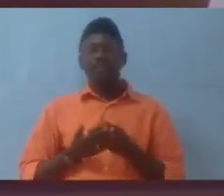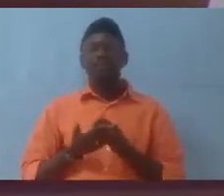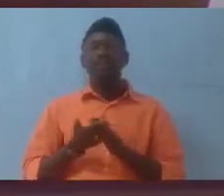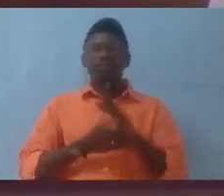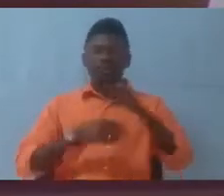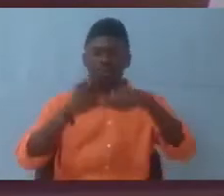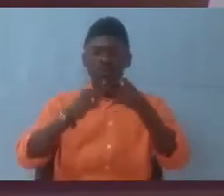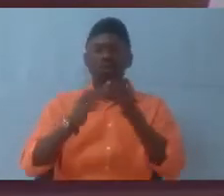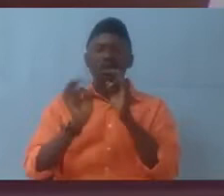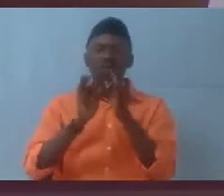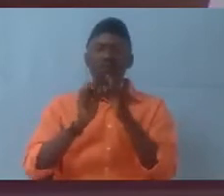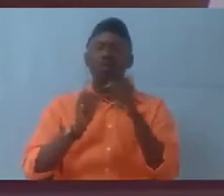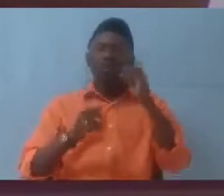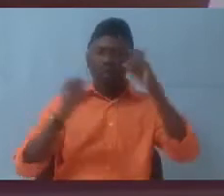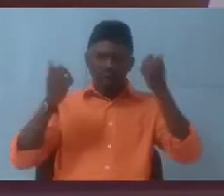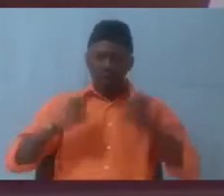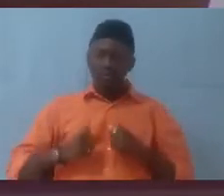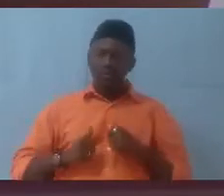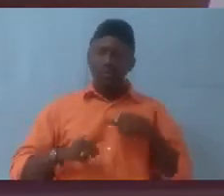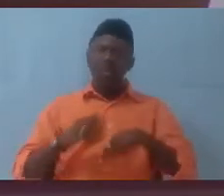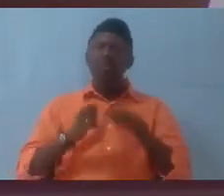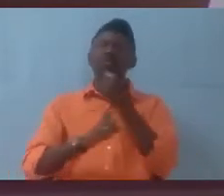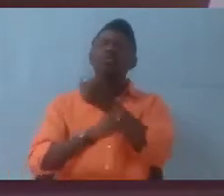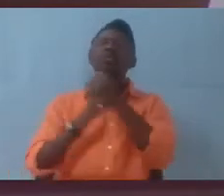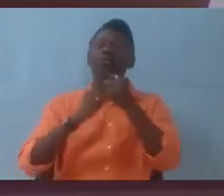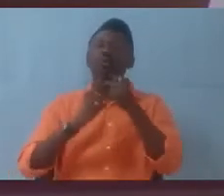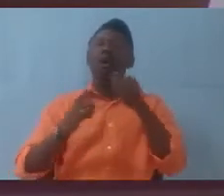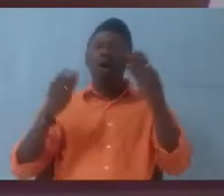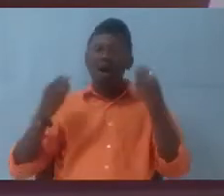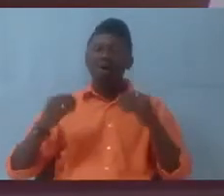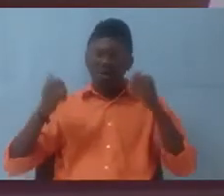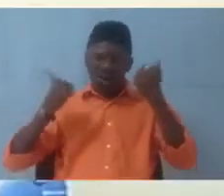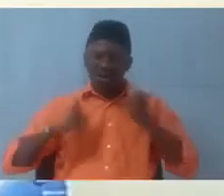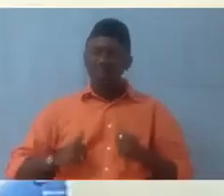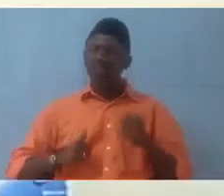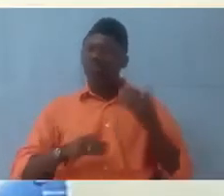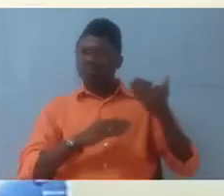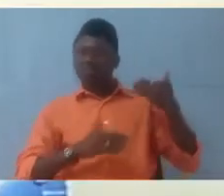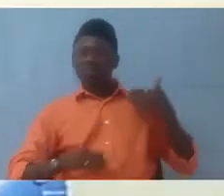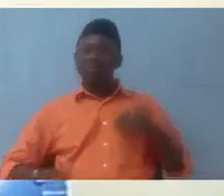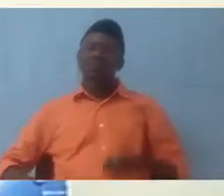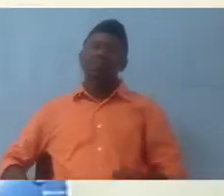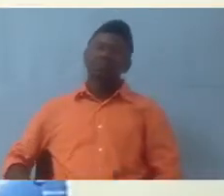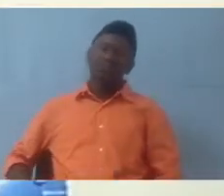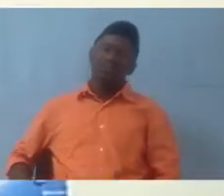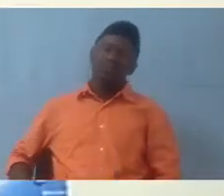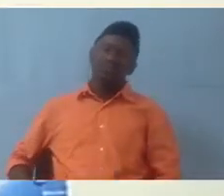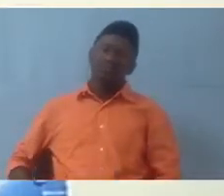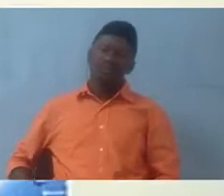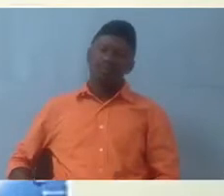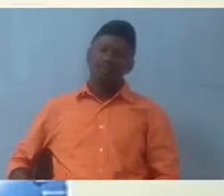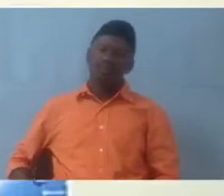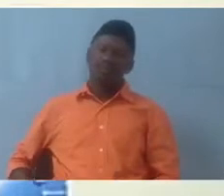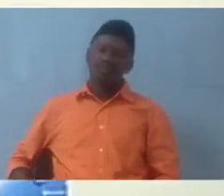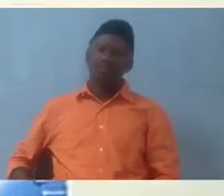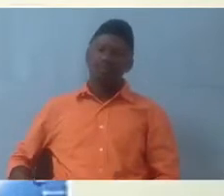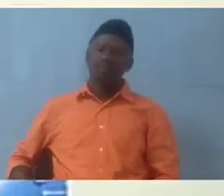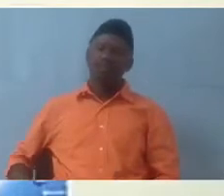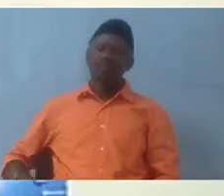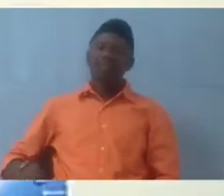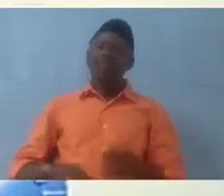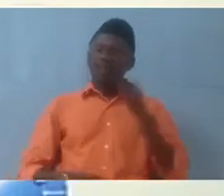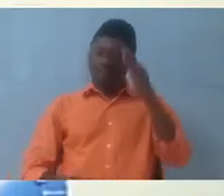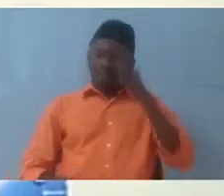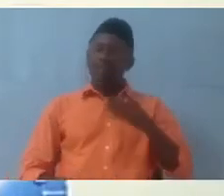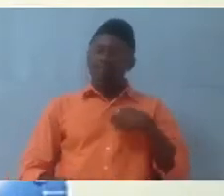happened in that matter? Nga mëna égalé na wax ñu lan mo naka la mbir yi mujjé. Yes, thank you very much for having me back. Jerejef